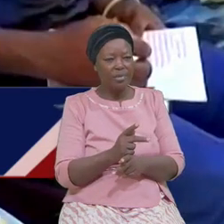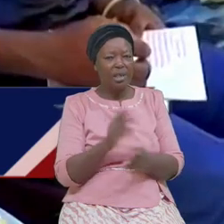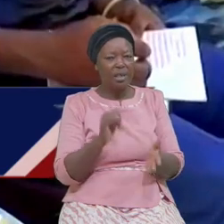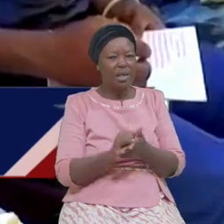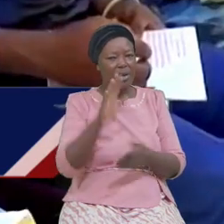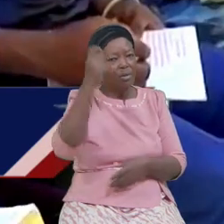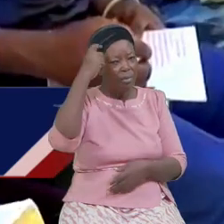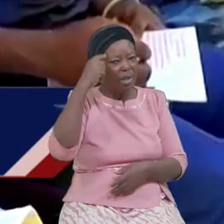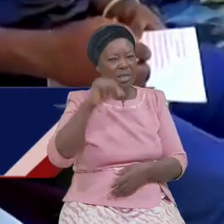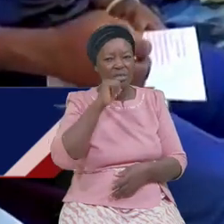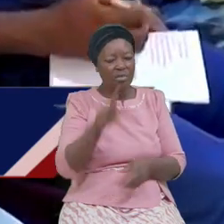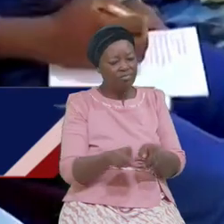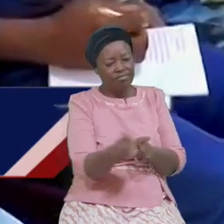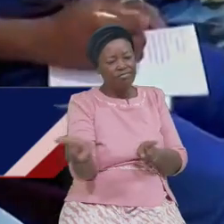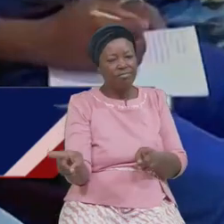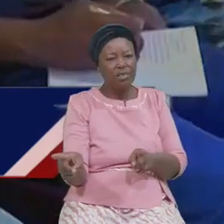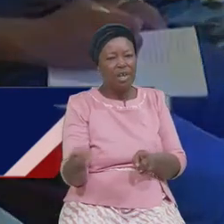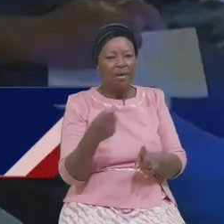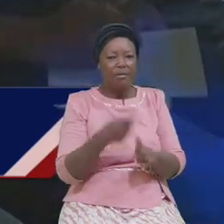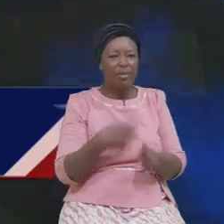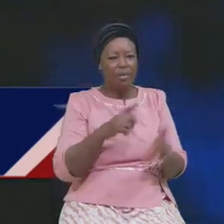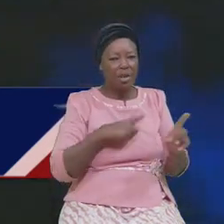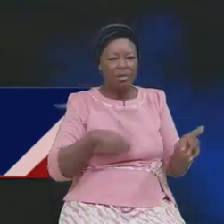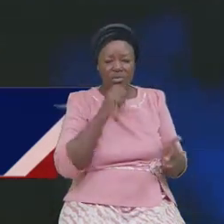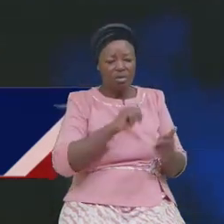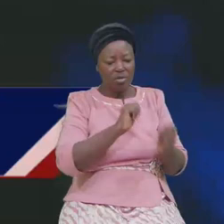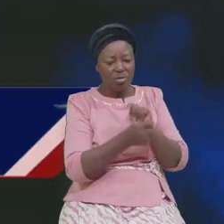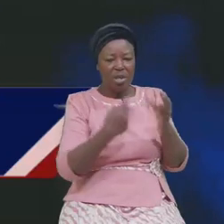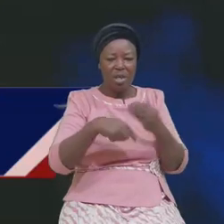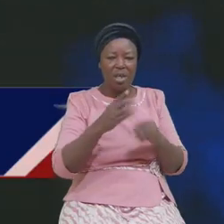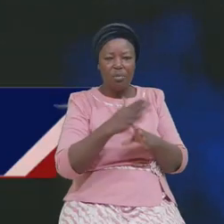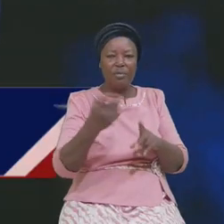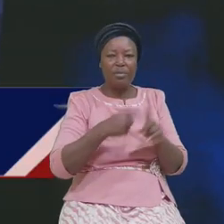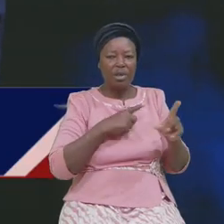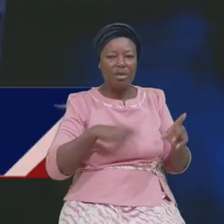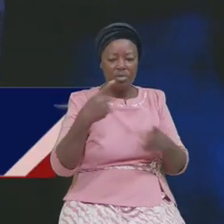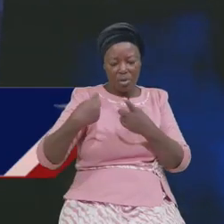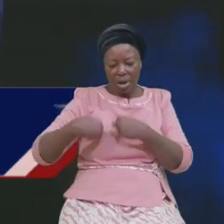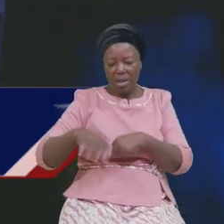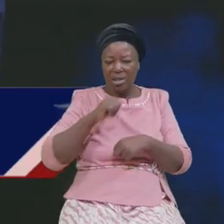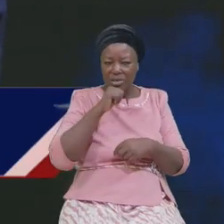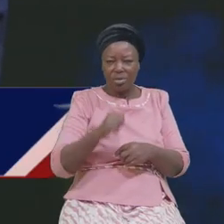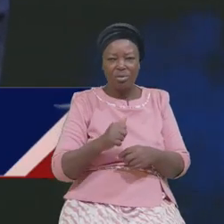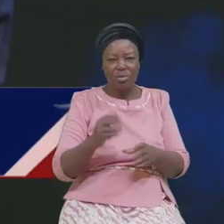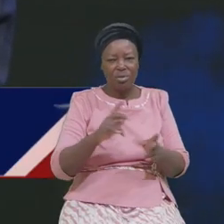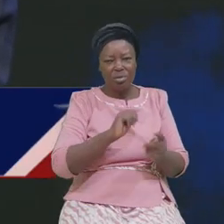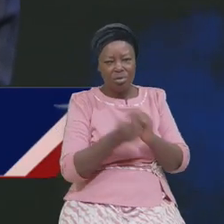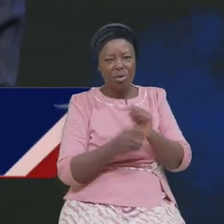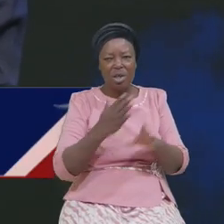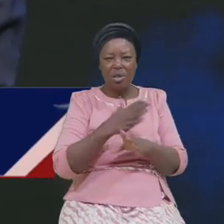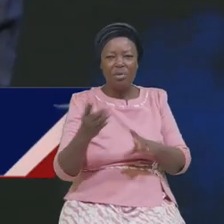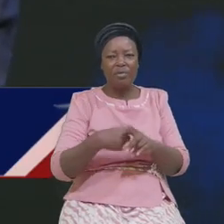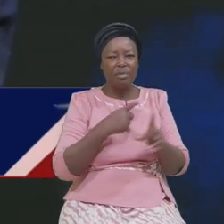is not swayed, drawn away from the Lord. Your heart is not strayed, led